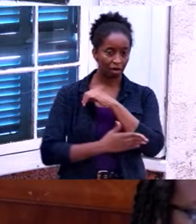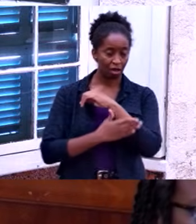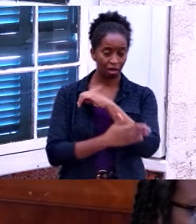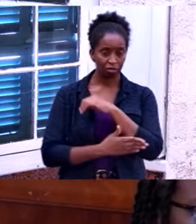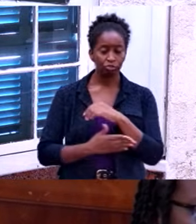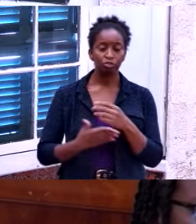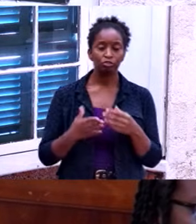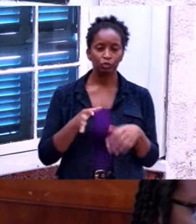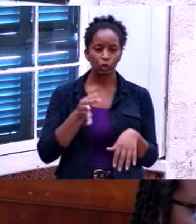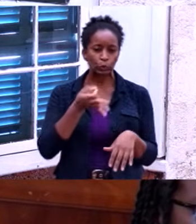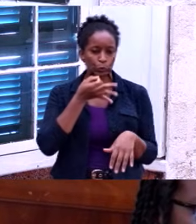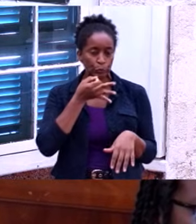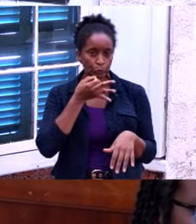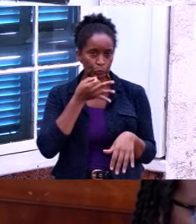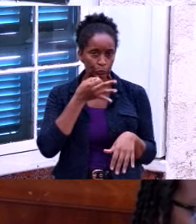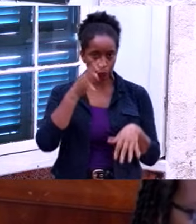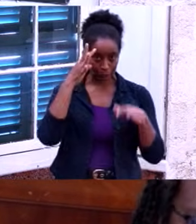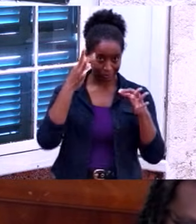determine whether or not,